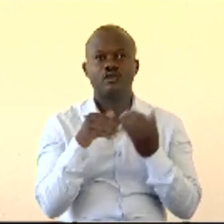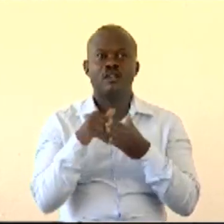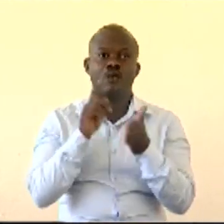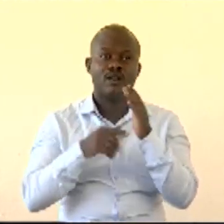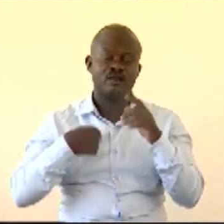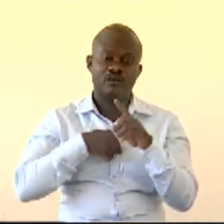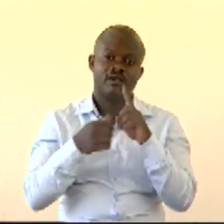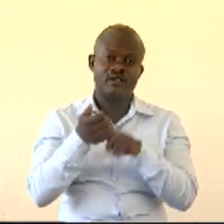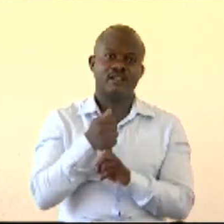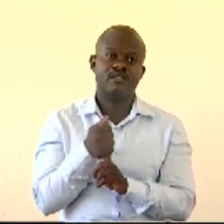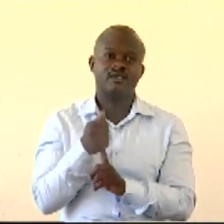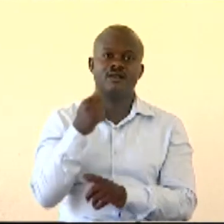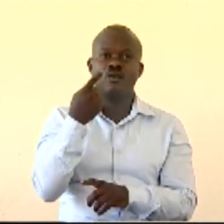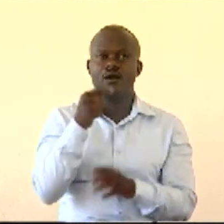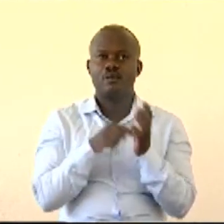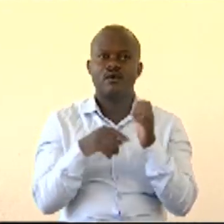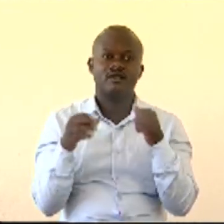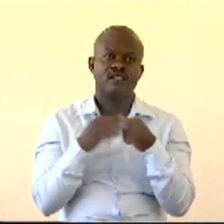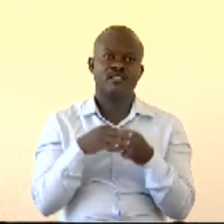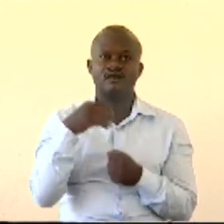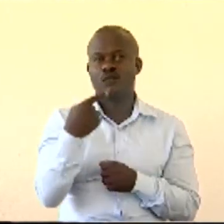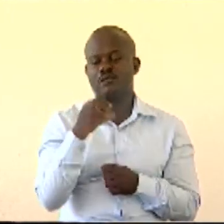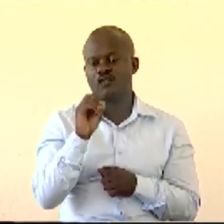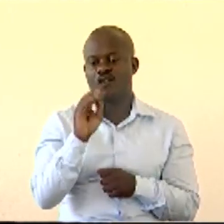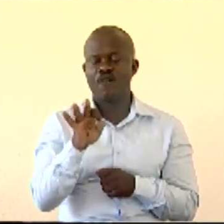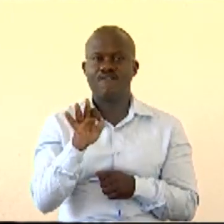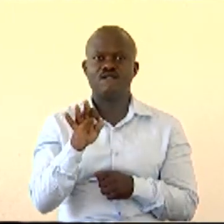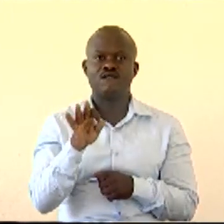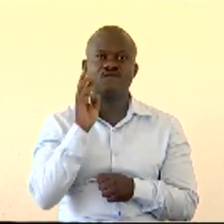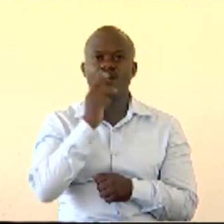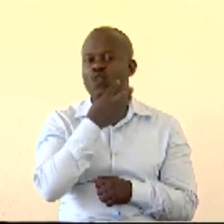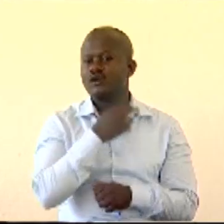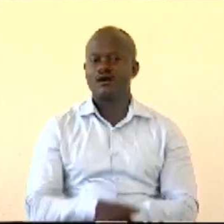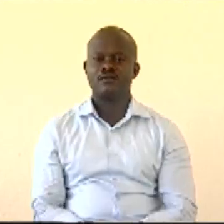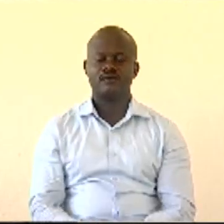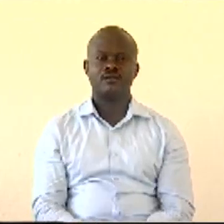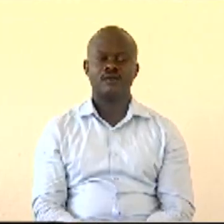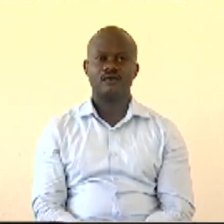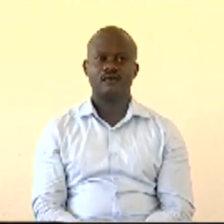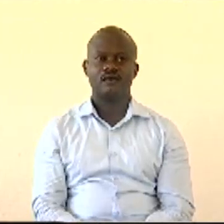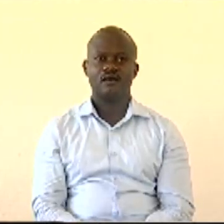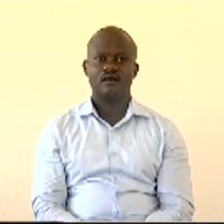get? We get 1.8 grams of water.